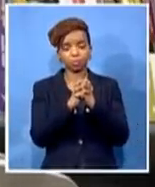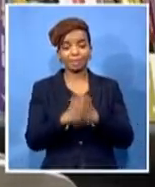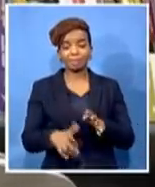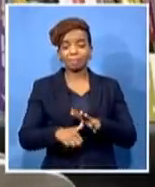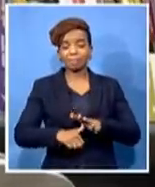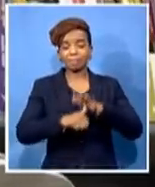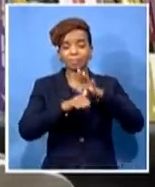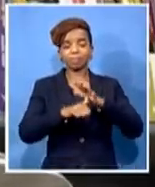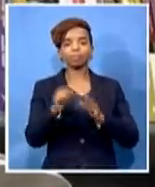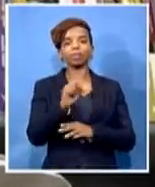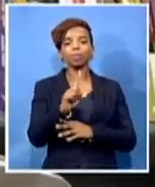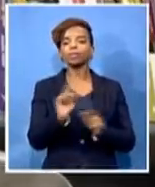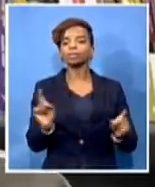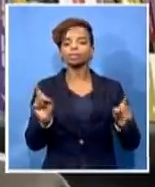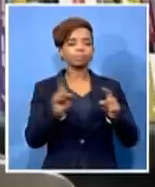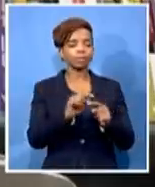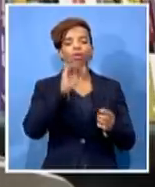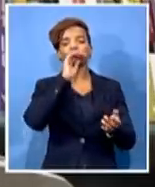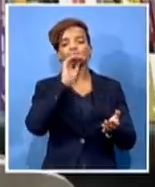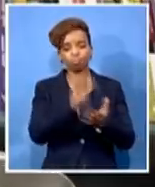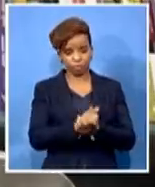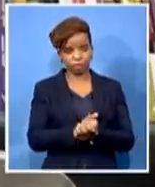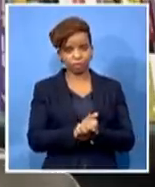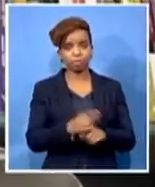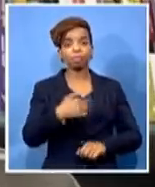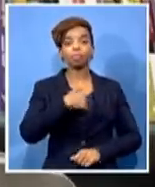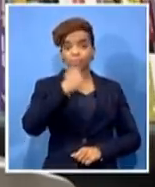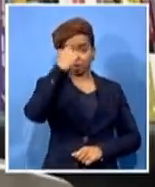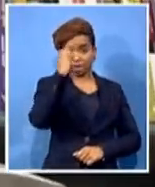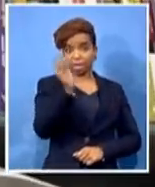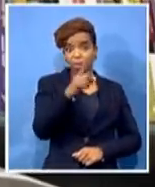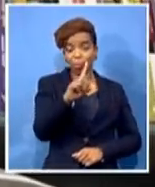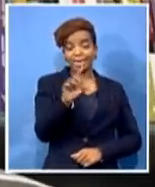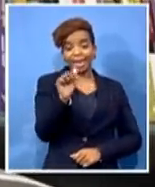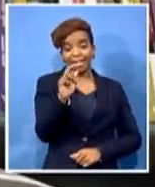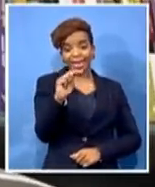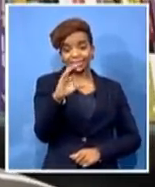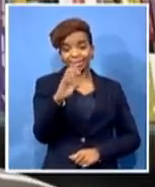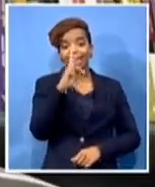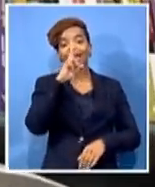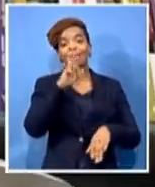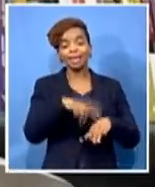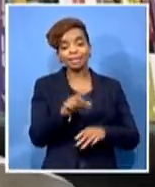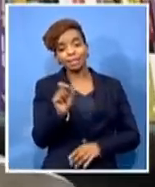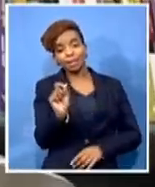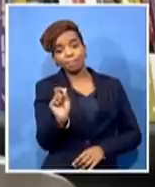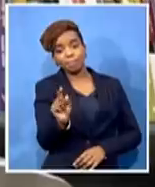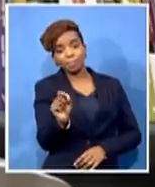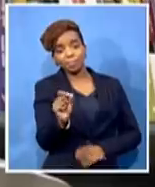think that is what the ANC needs now. Another aspect for me is that